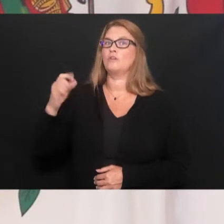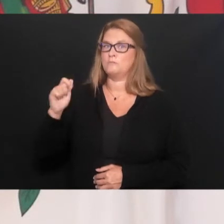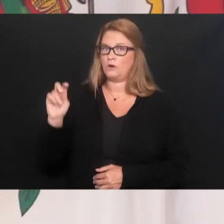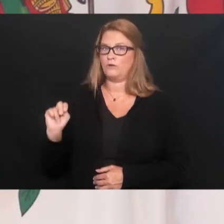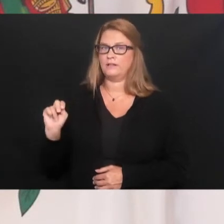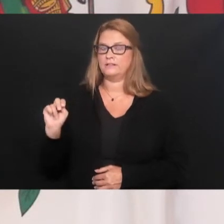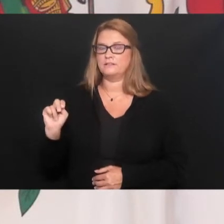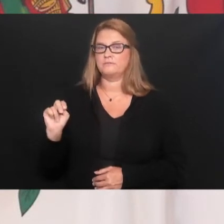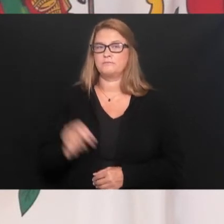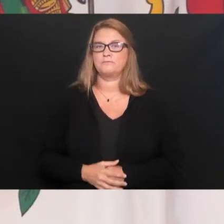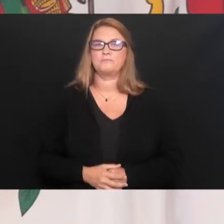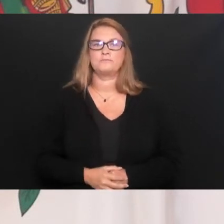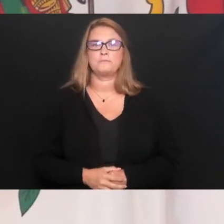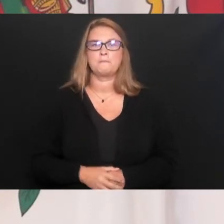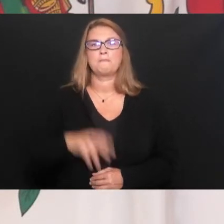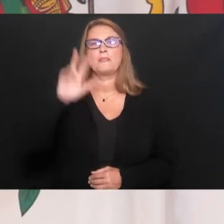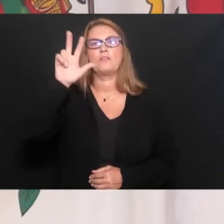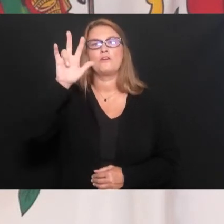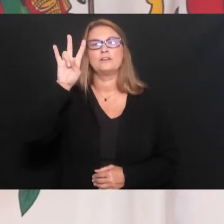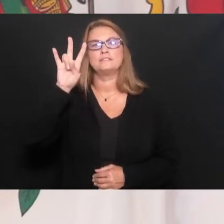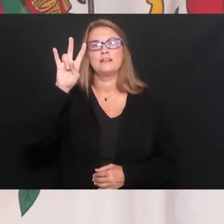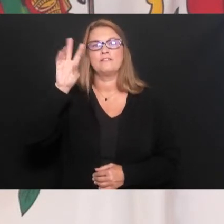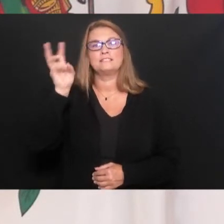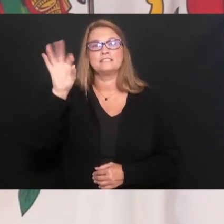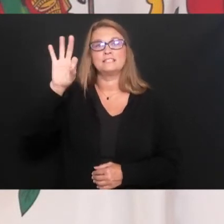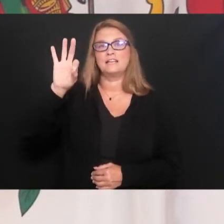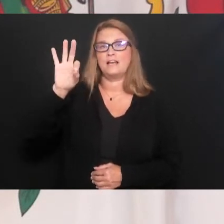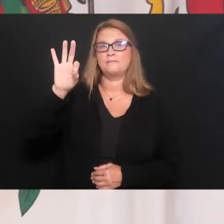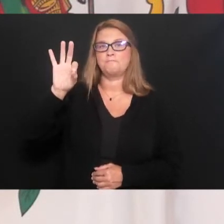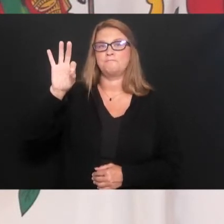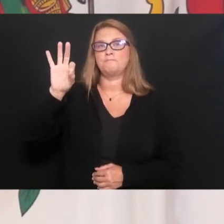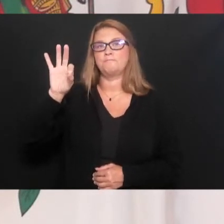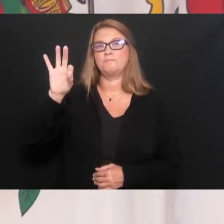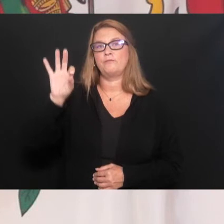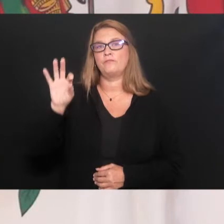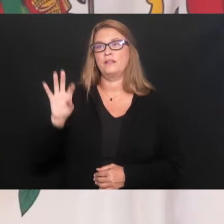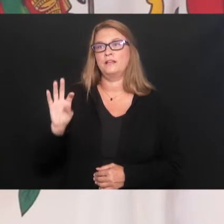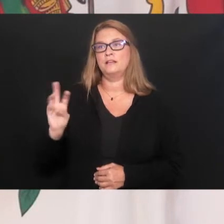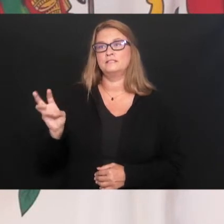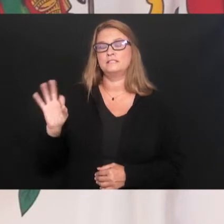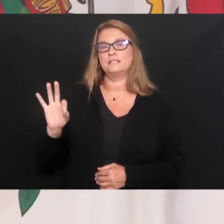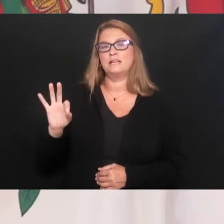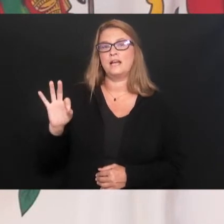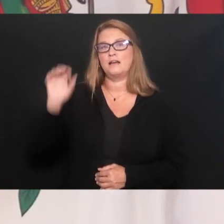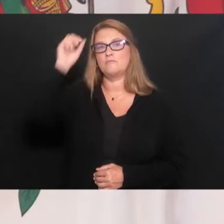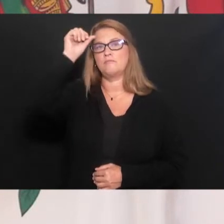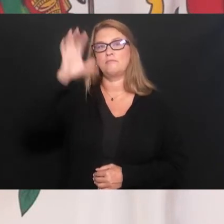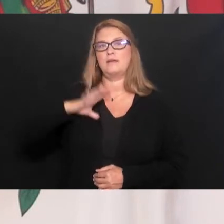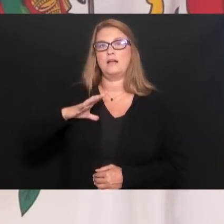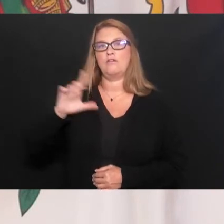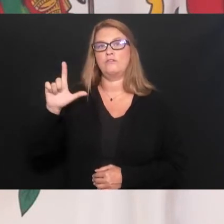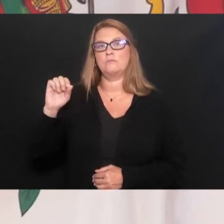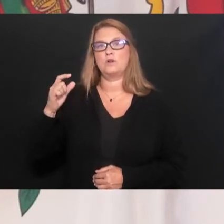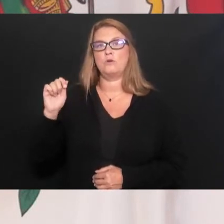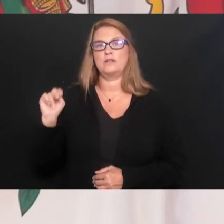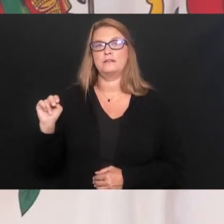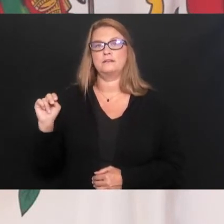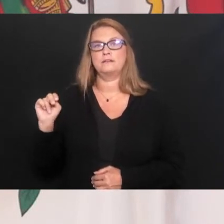County. The 3,769th death is a 69-year-old male from Logan County.